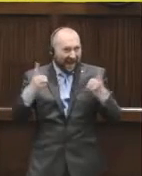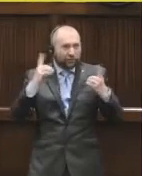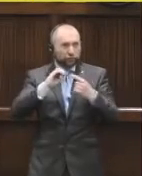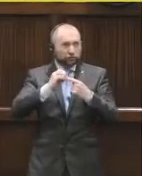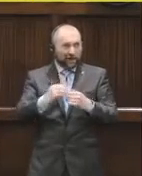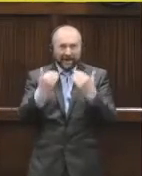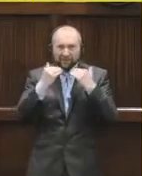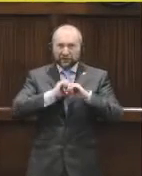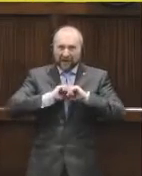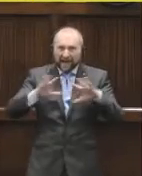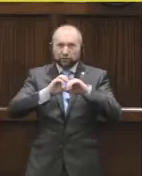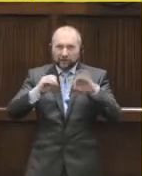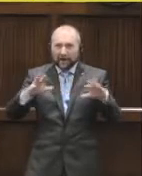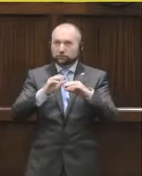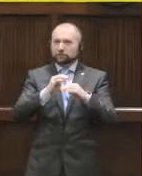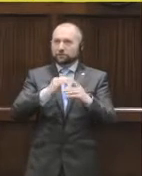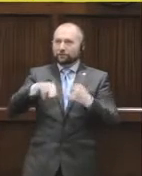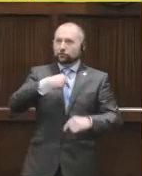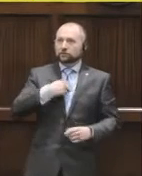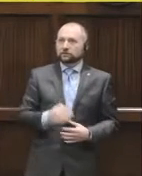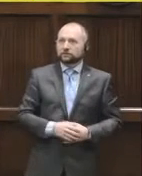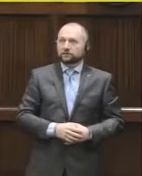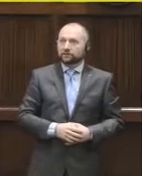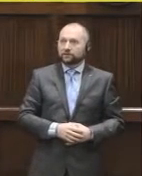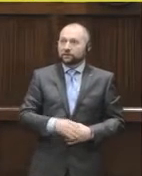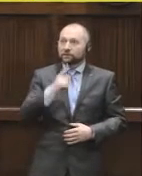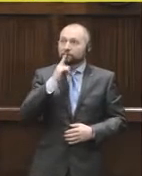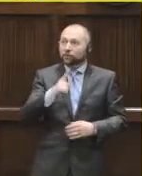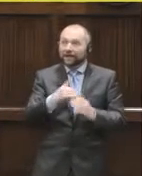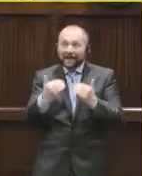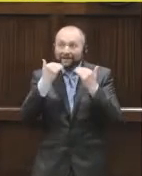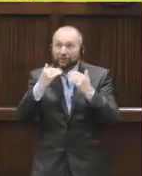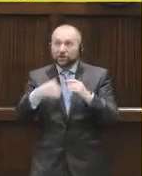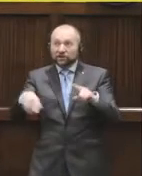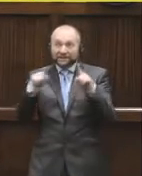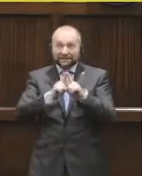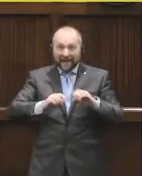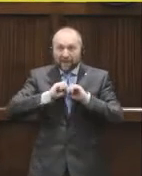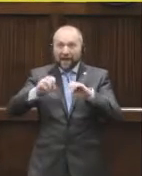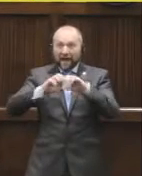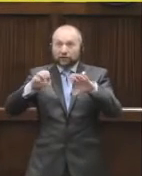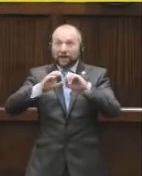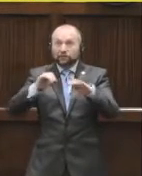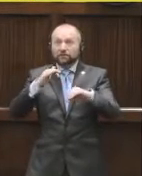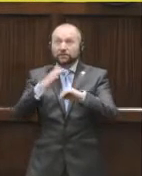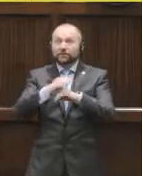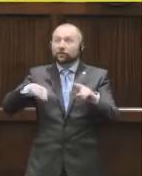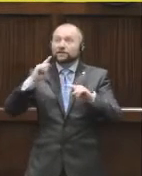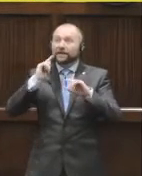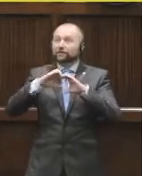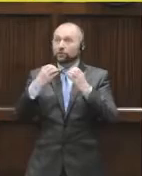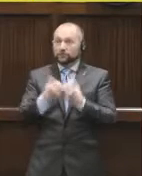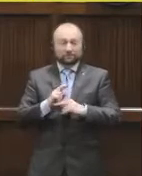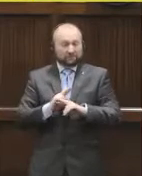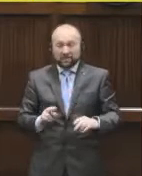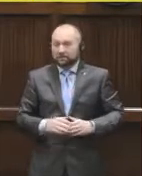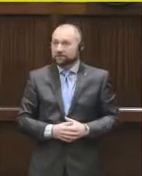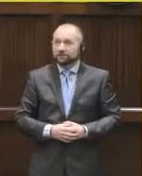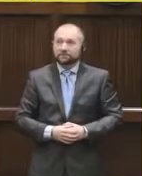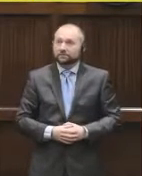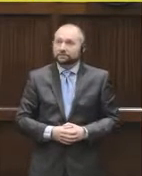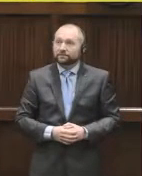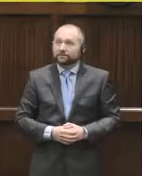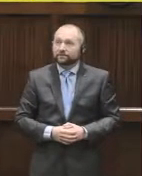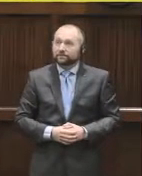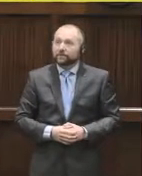and safe. However, the same consideration was not given to those in the deaf community.